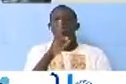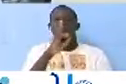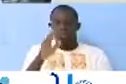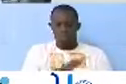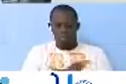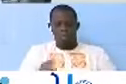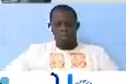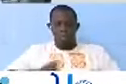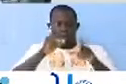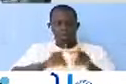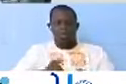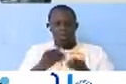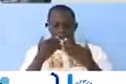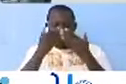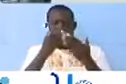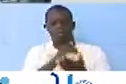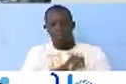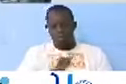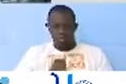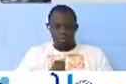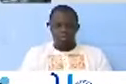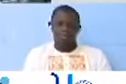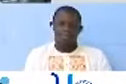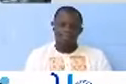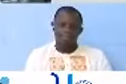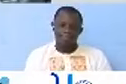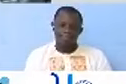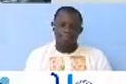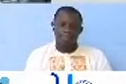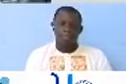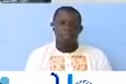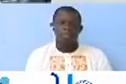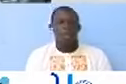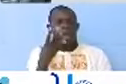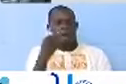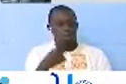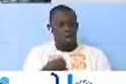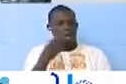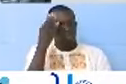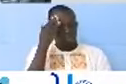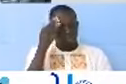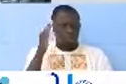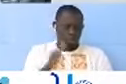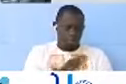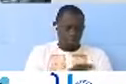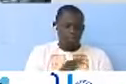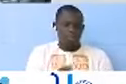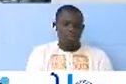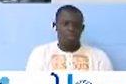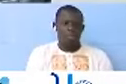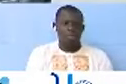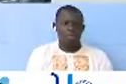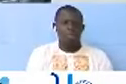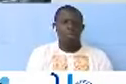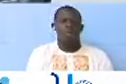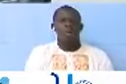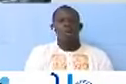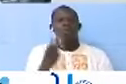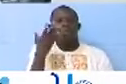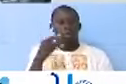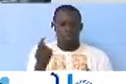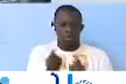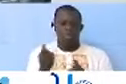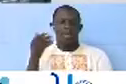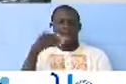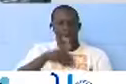jumale tarda kanyi mwoliba. Afanye mba jumale. Angaru nyame? How I got to know? Because coming to the court. When the matter got to